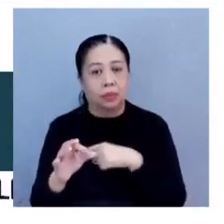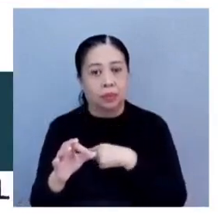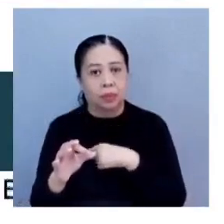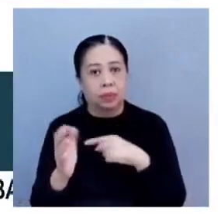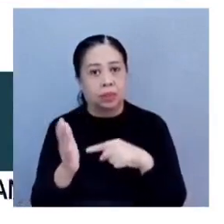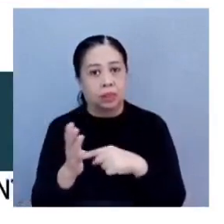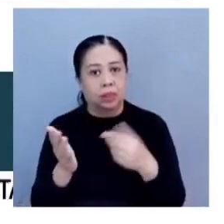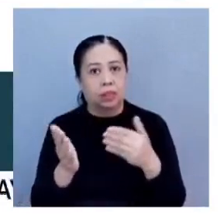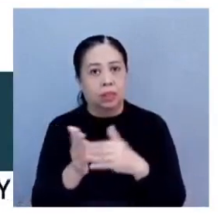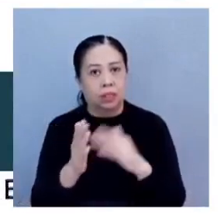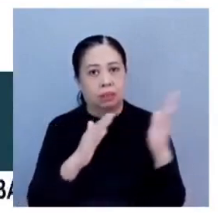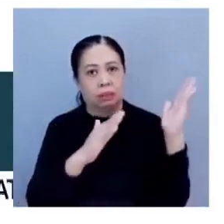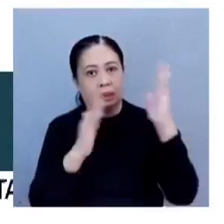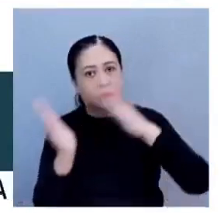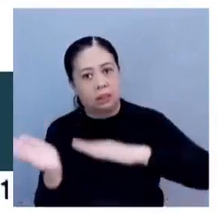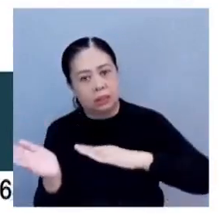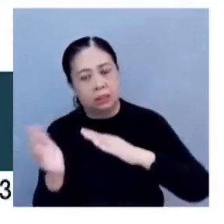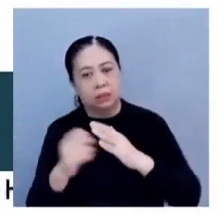gets delayed,